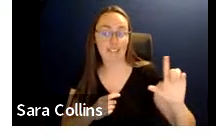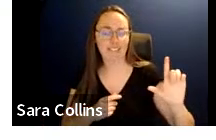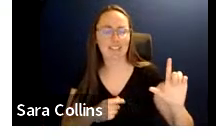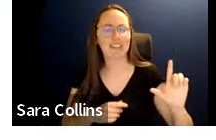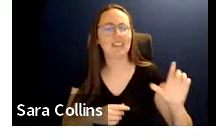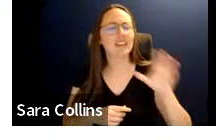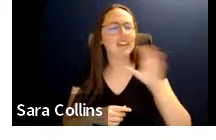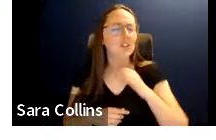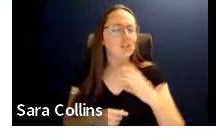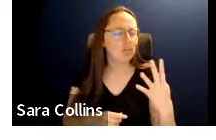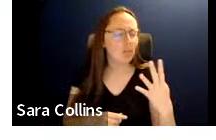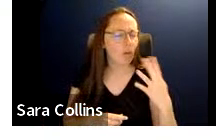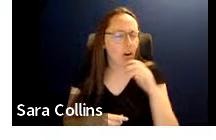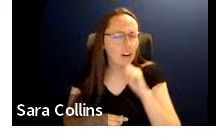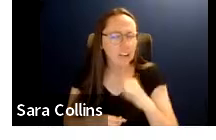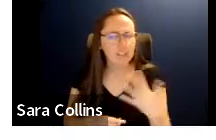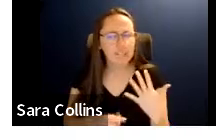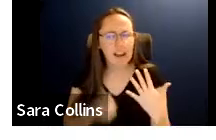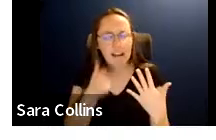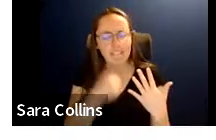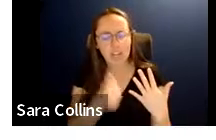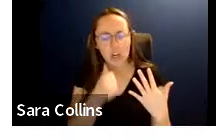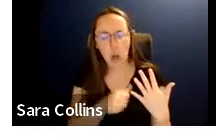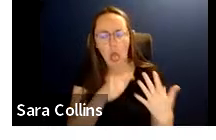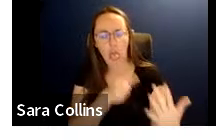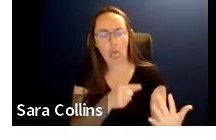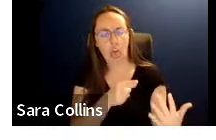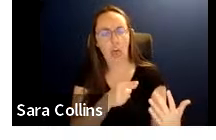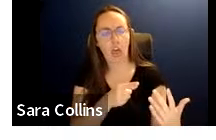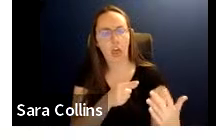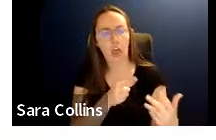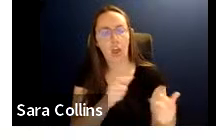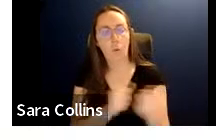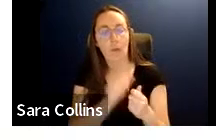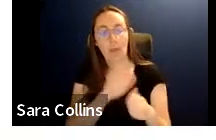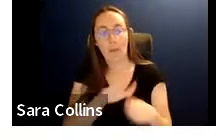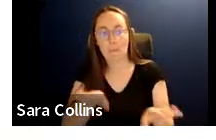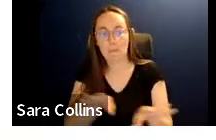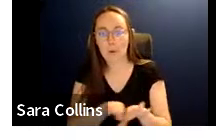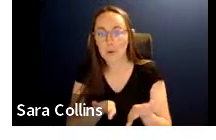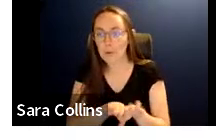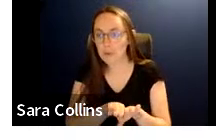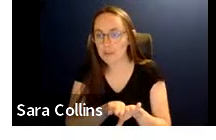4 or 5-year-old girl with her boots on,